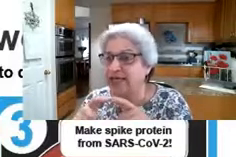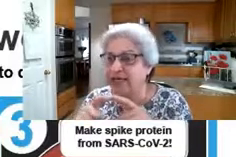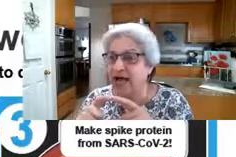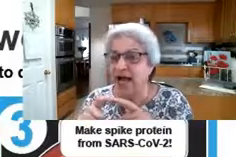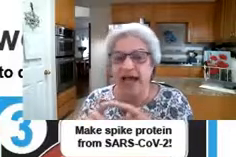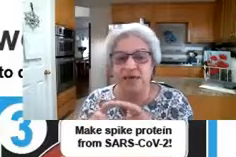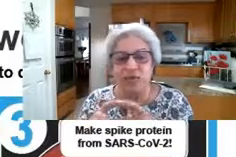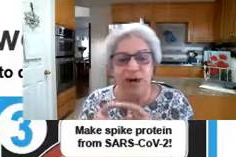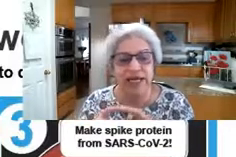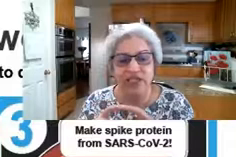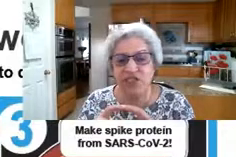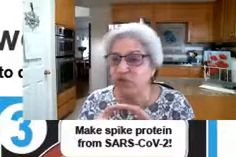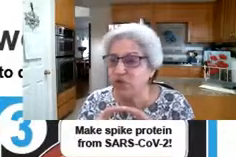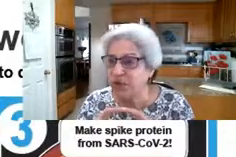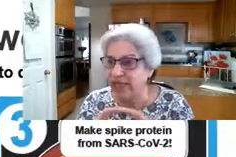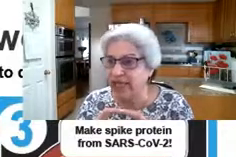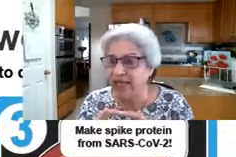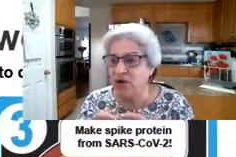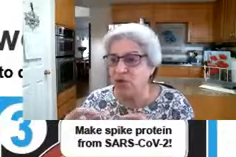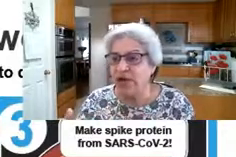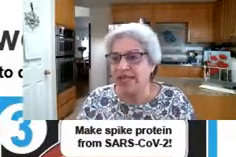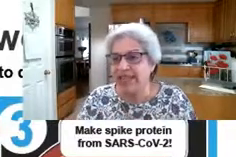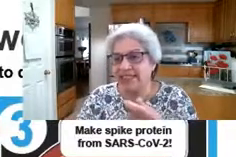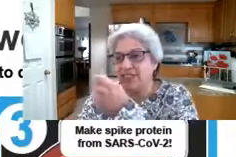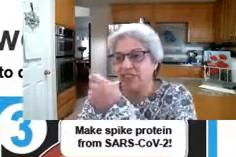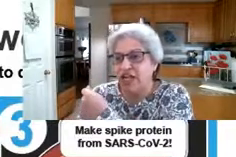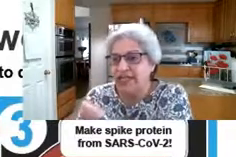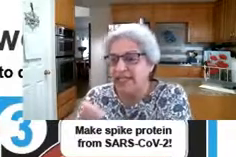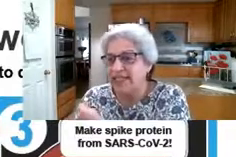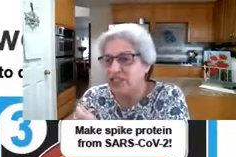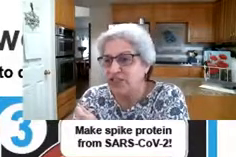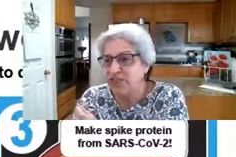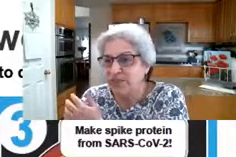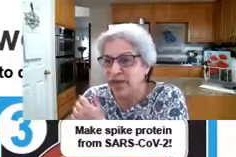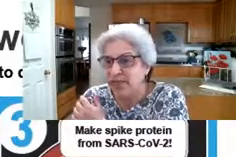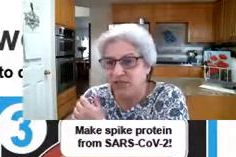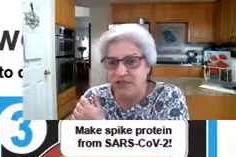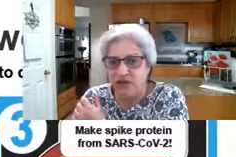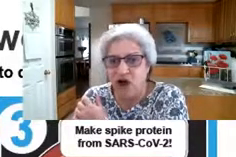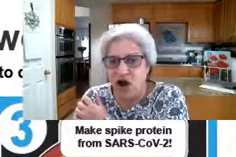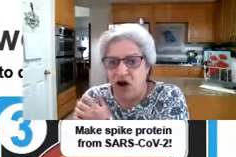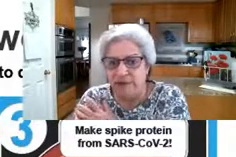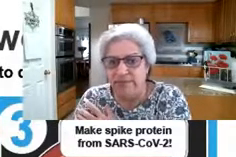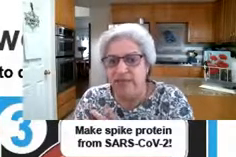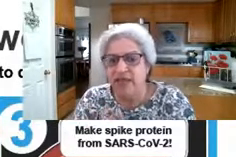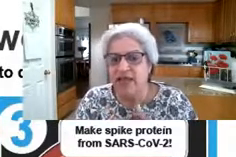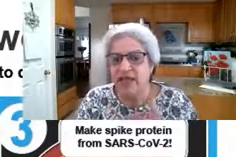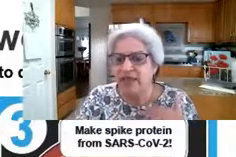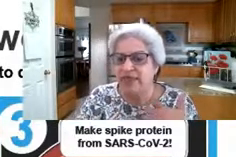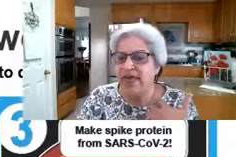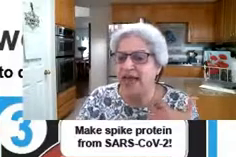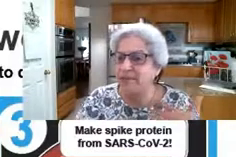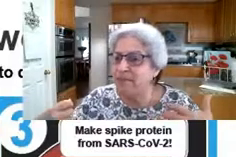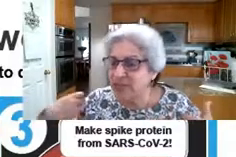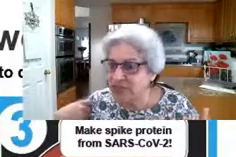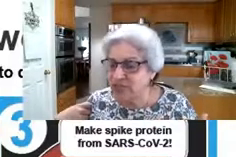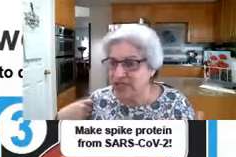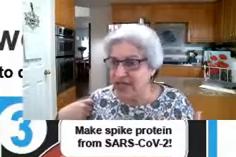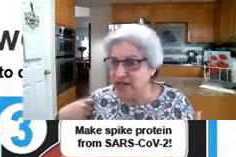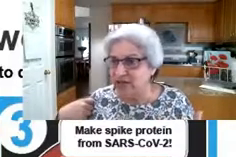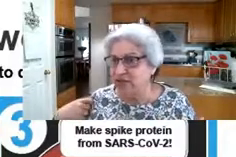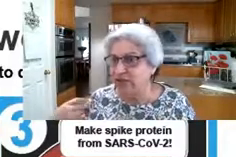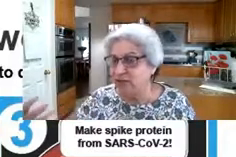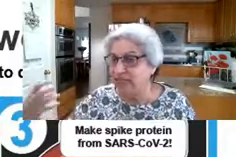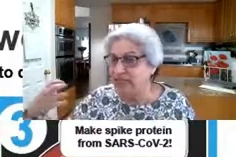protein. And what it's doing when it gets injected into your muscle in your arm, that